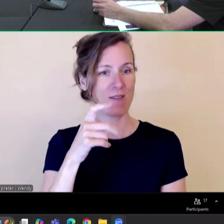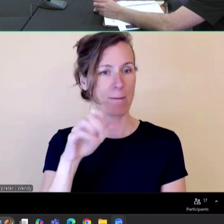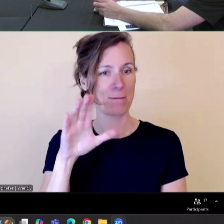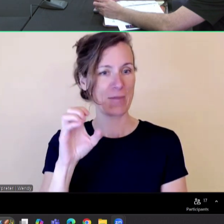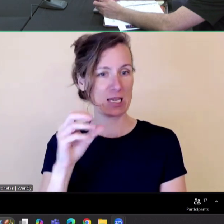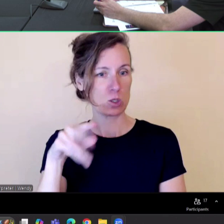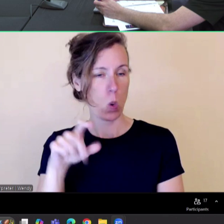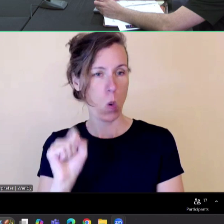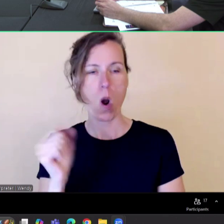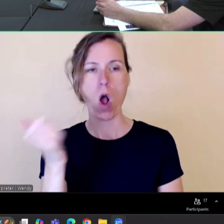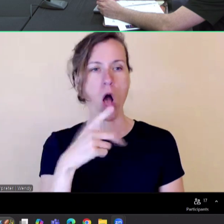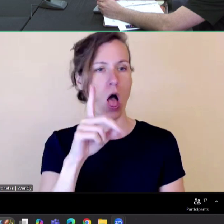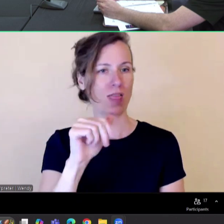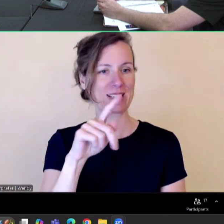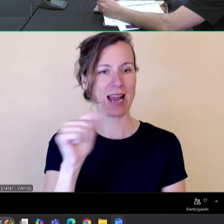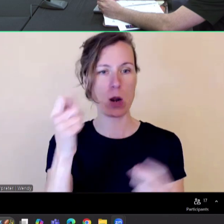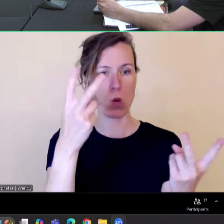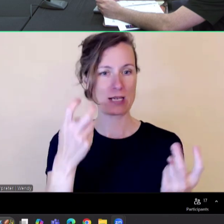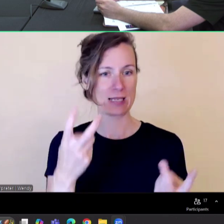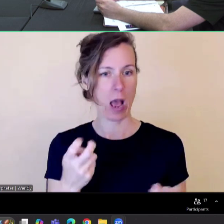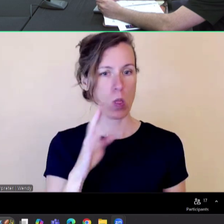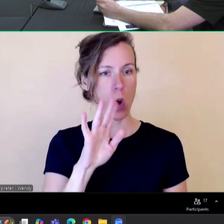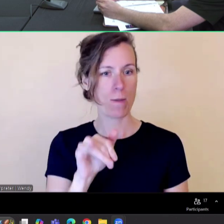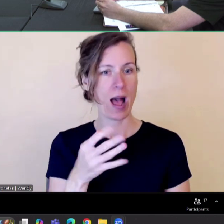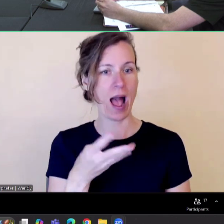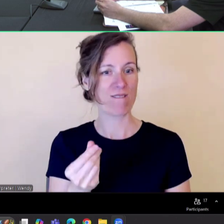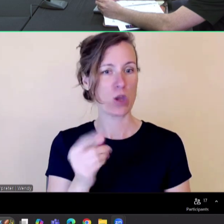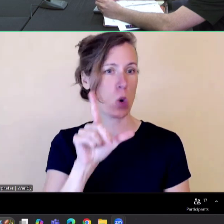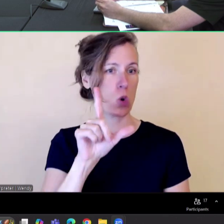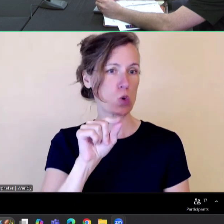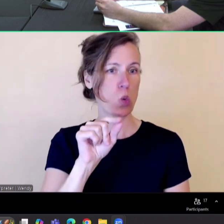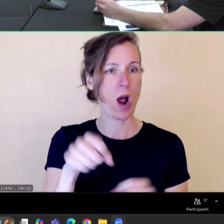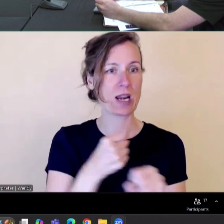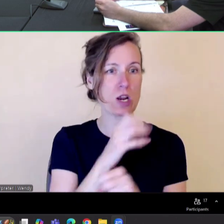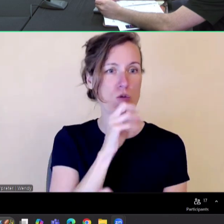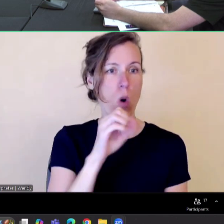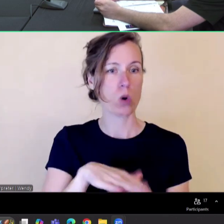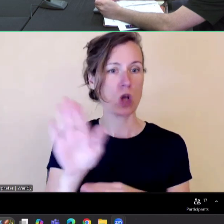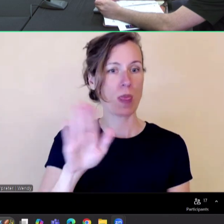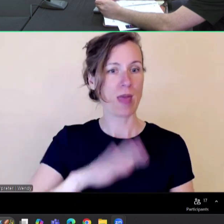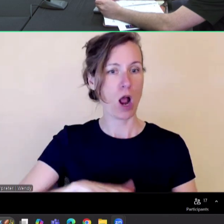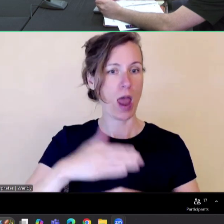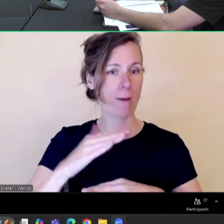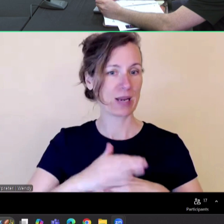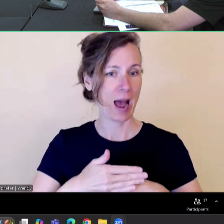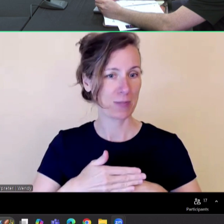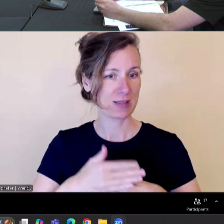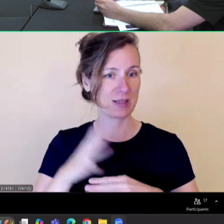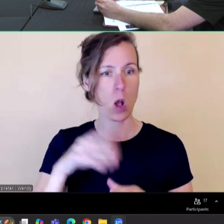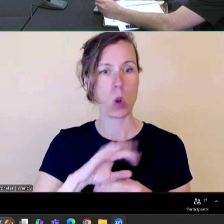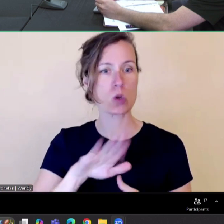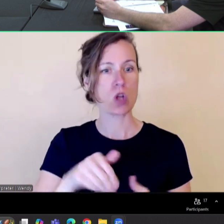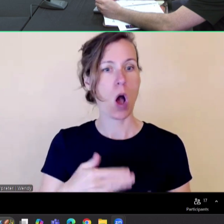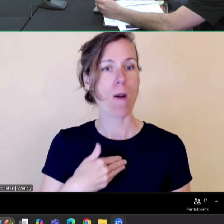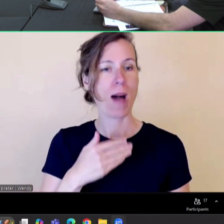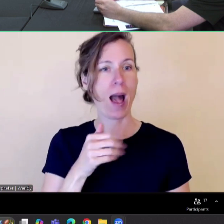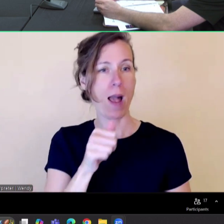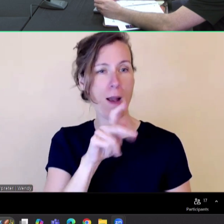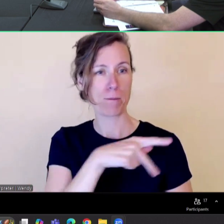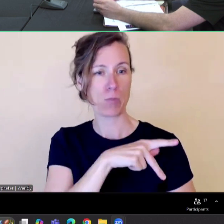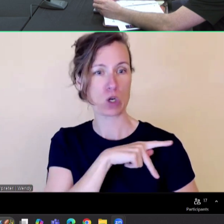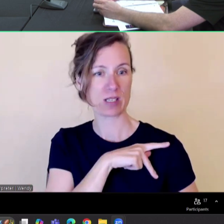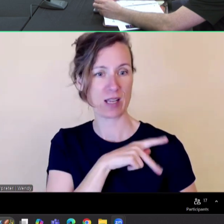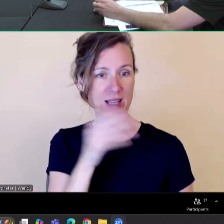includes my own personal data from being a volunteer, all of my health records that I had to upload and give to the Peace Corps in order to